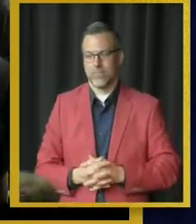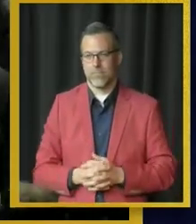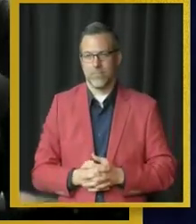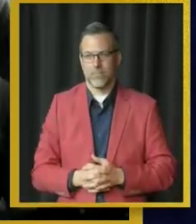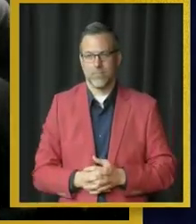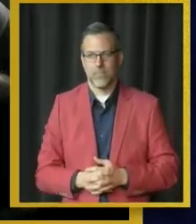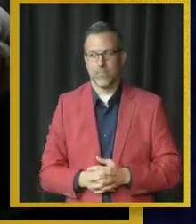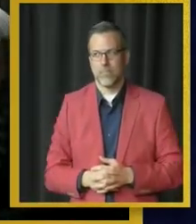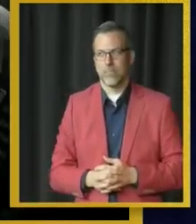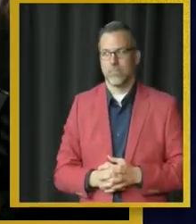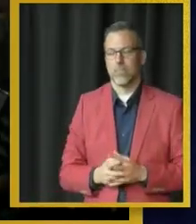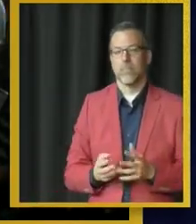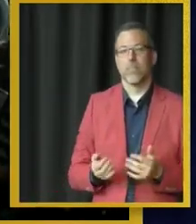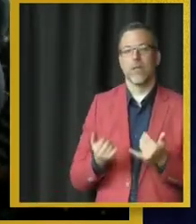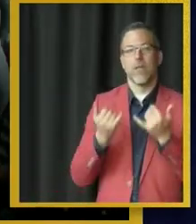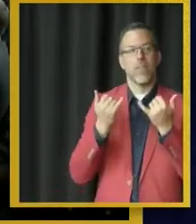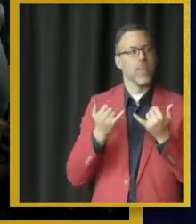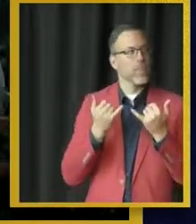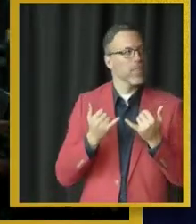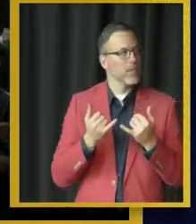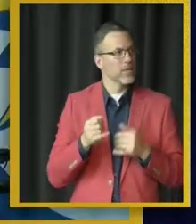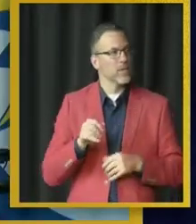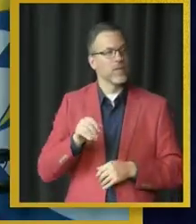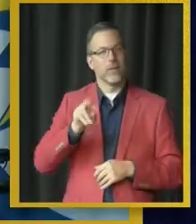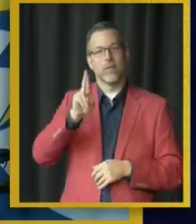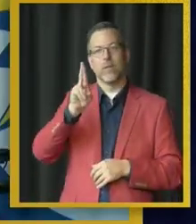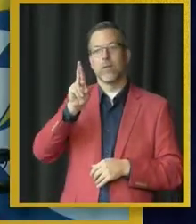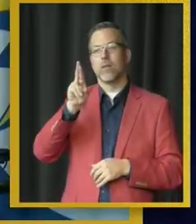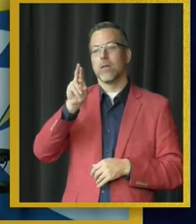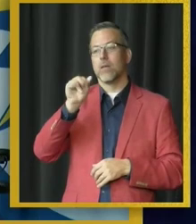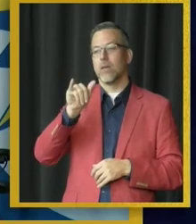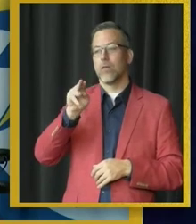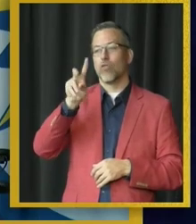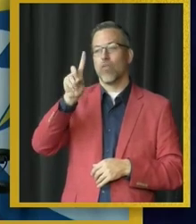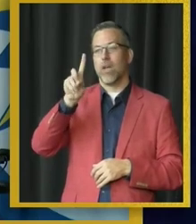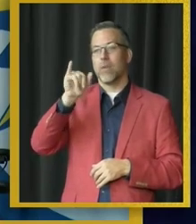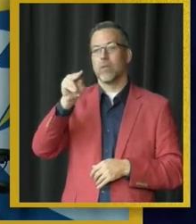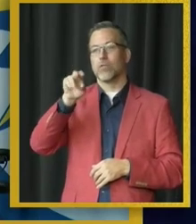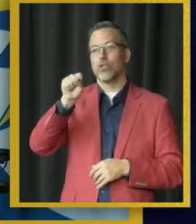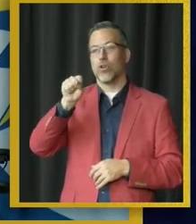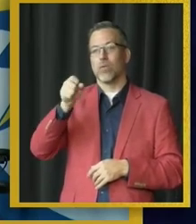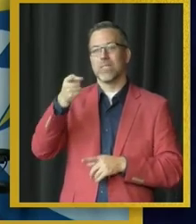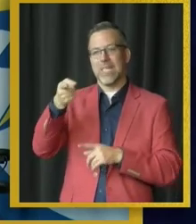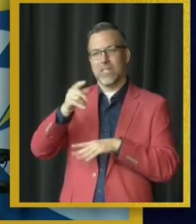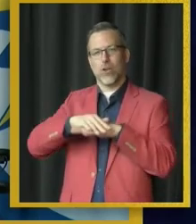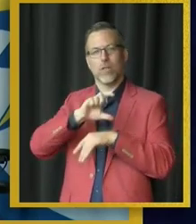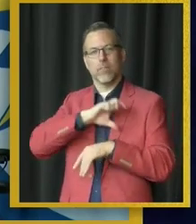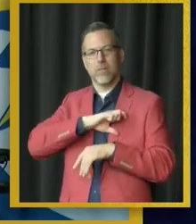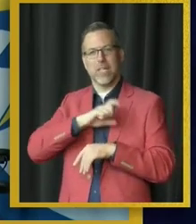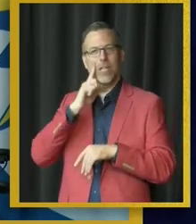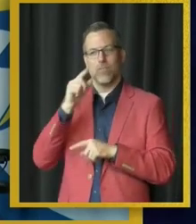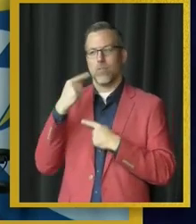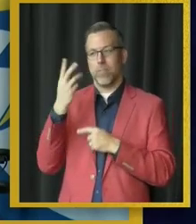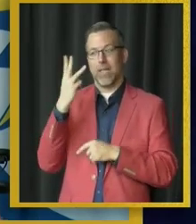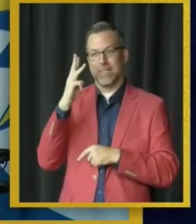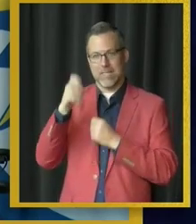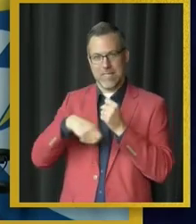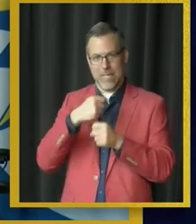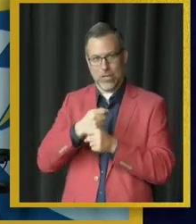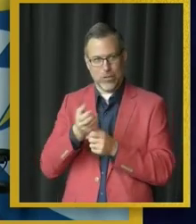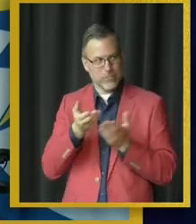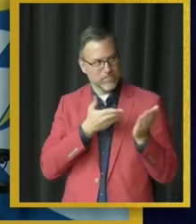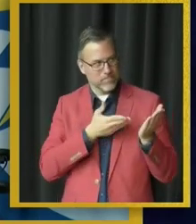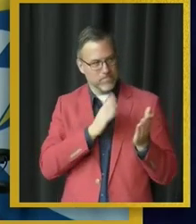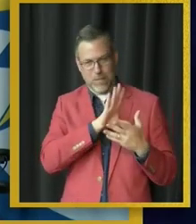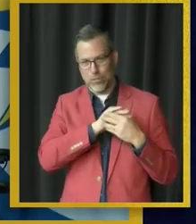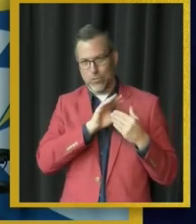And now we can hear more about that from Captain Raymond Jones, who's a 16-year veteran of the Metro Police Department.